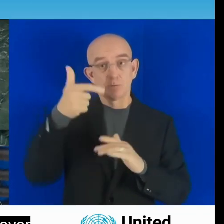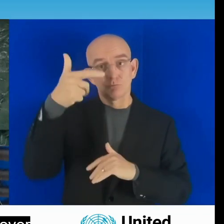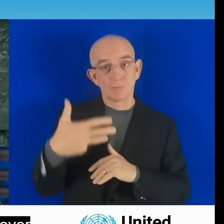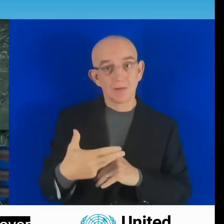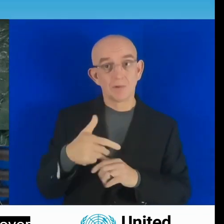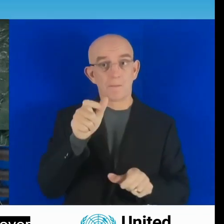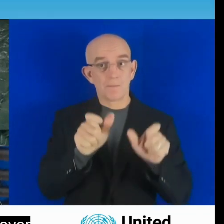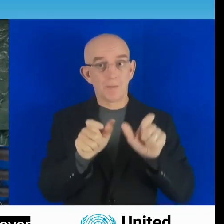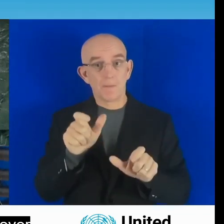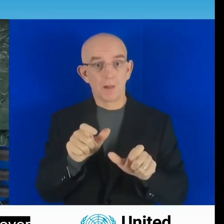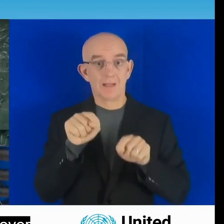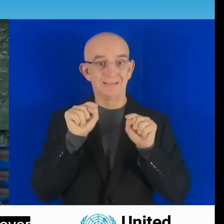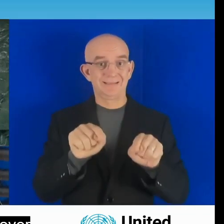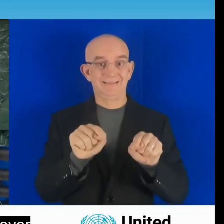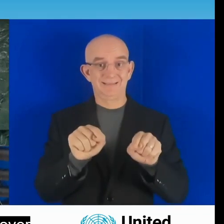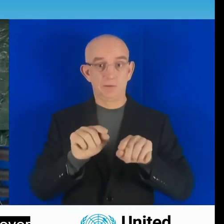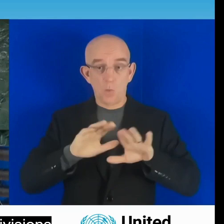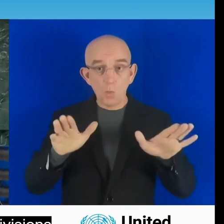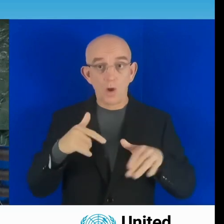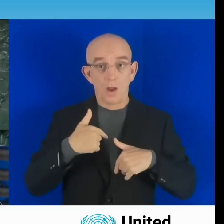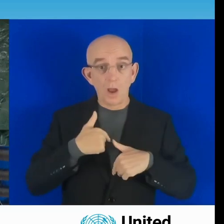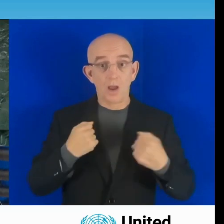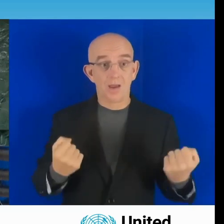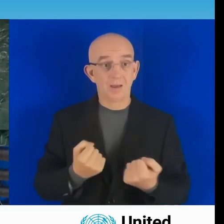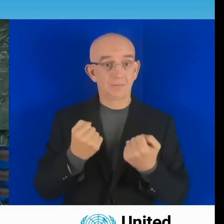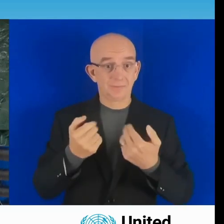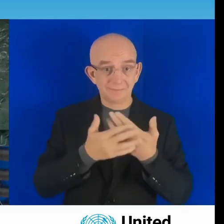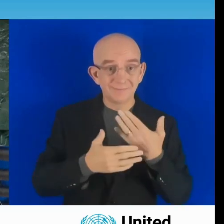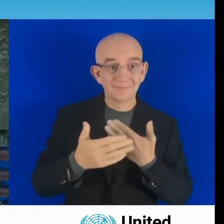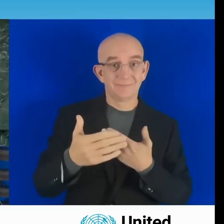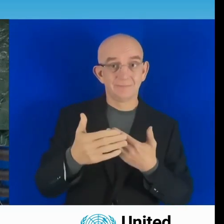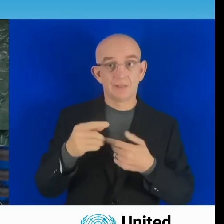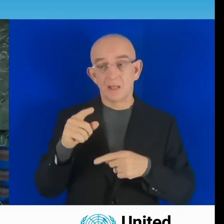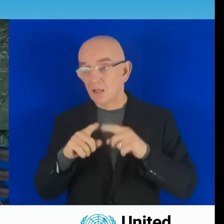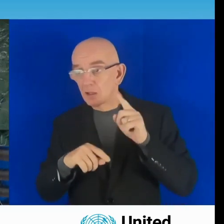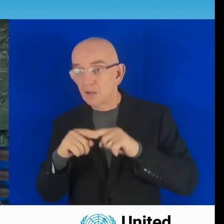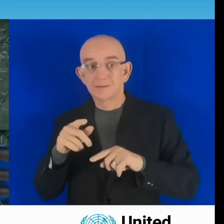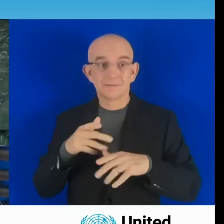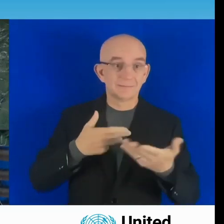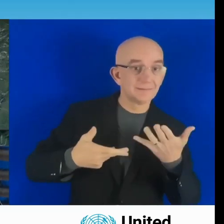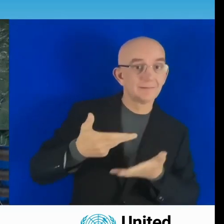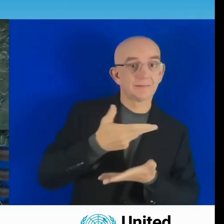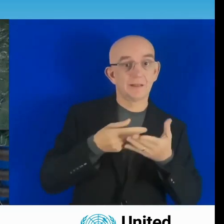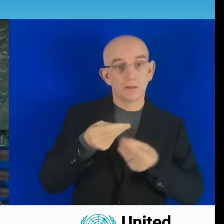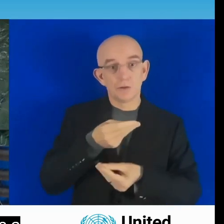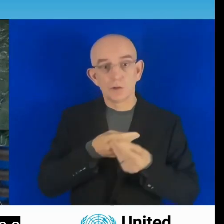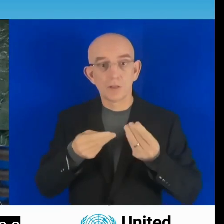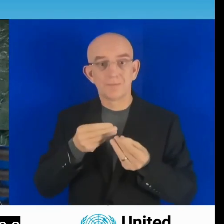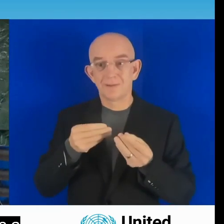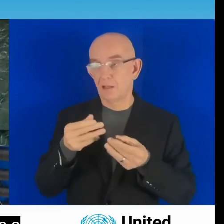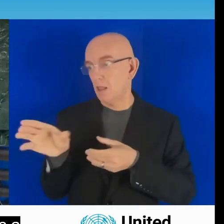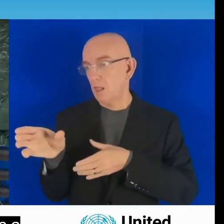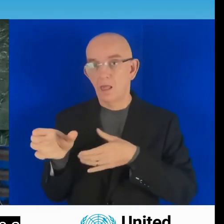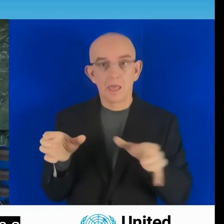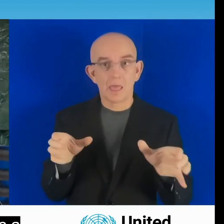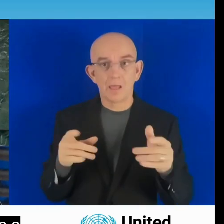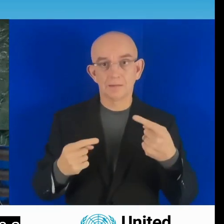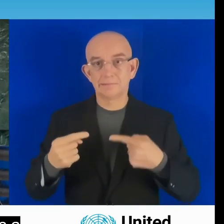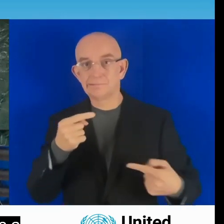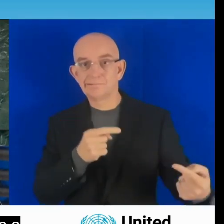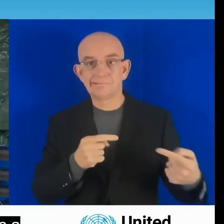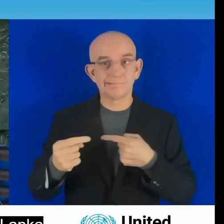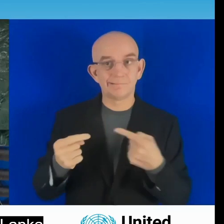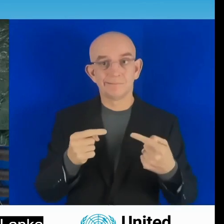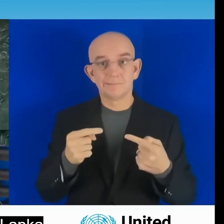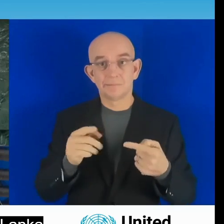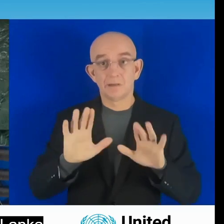Madam President, as a developing country, Sri Lanka sees the considerable opportunities that we can seize through the Pact of the Future